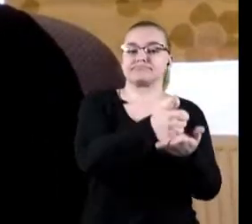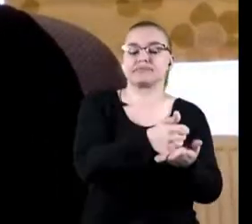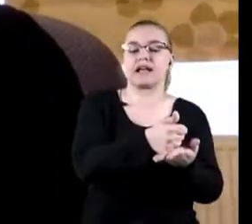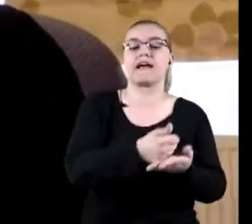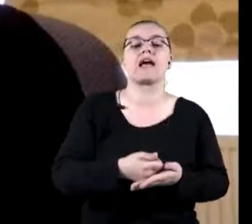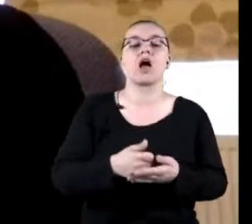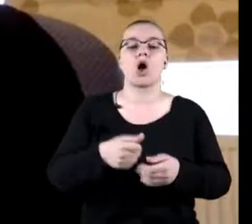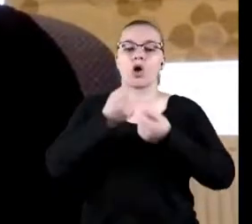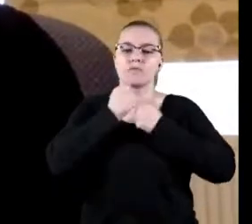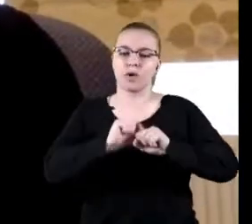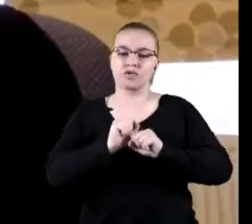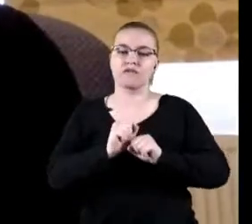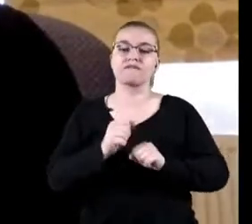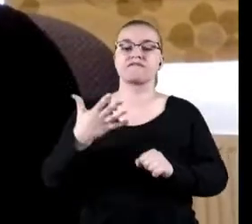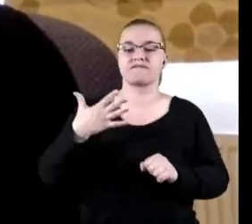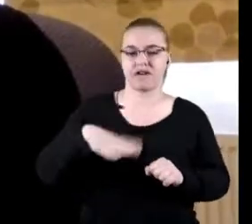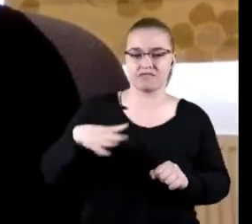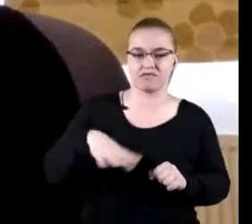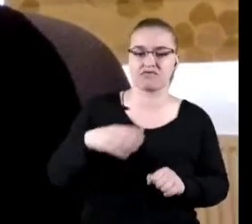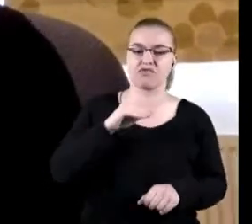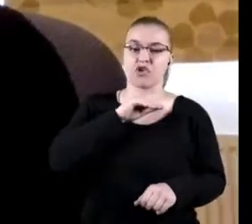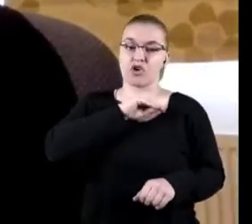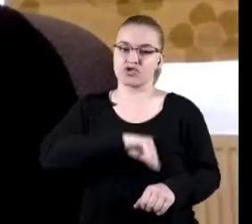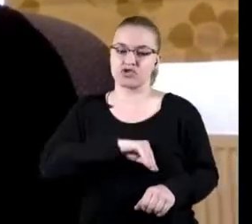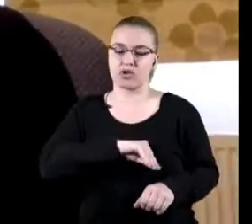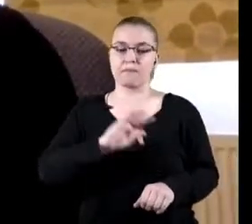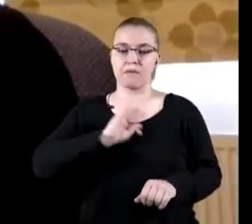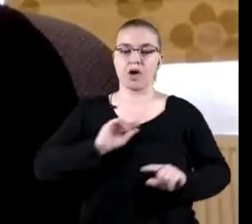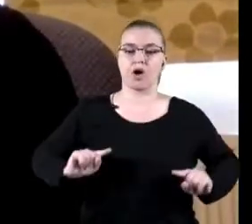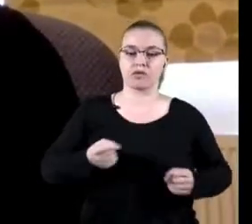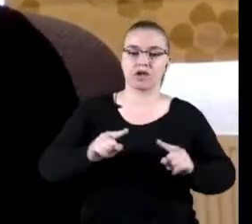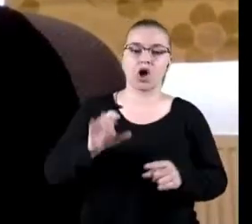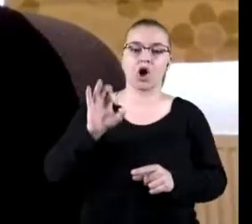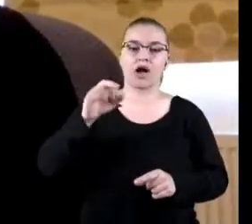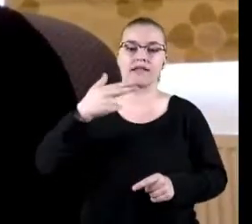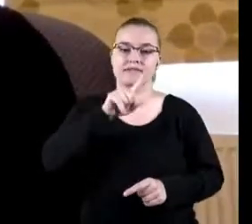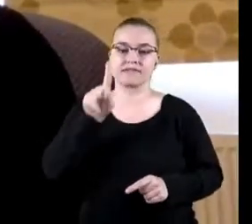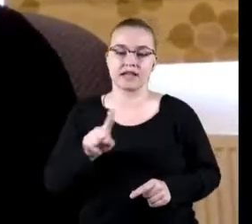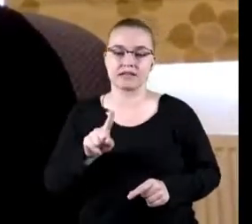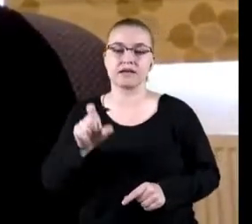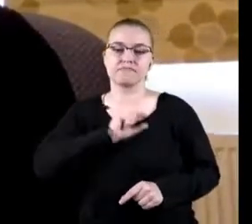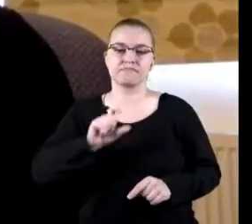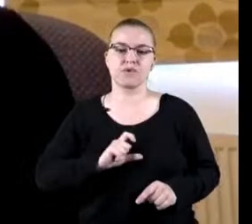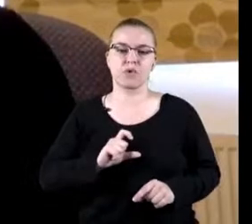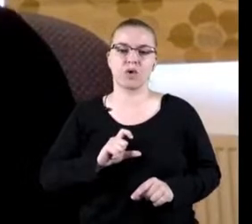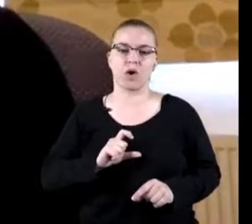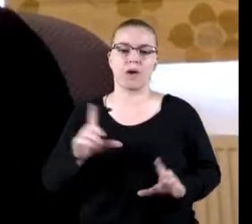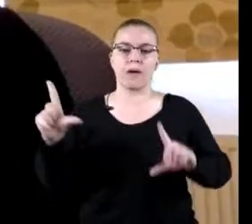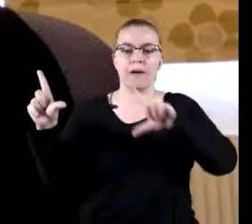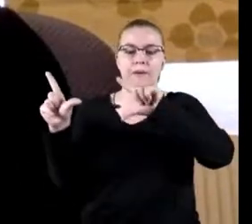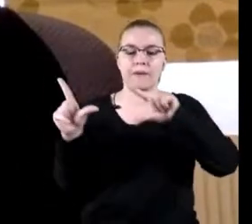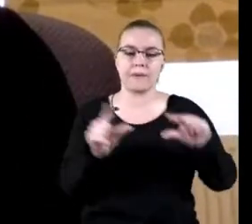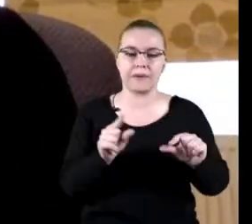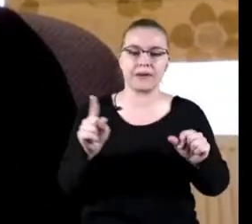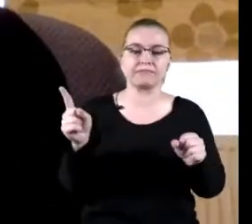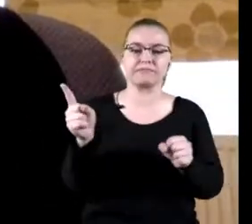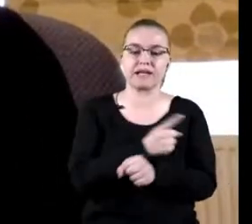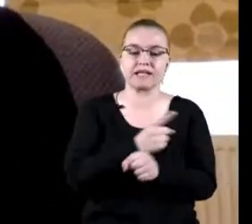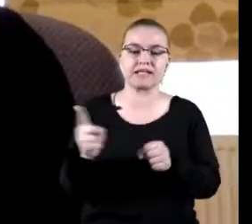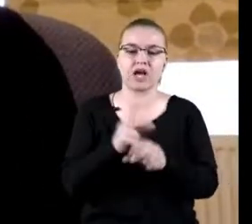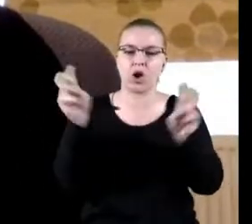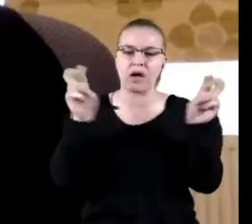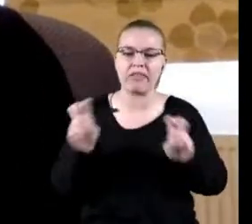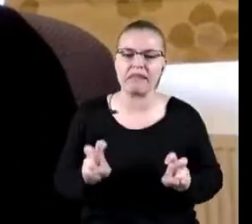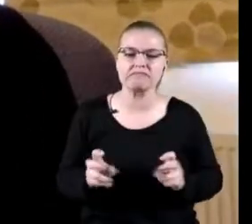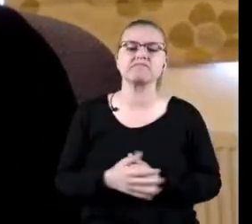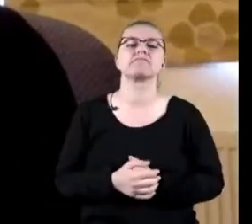my organization, the United Nations Office for Disaster Risk Reduction, launched the Global Assessment Report on Disaster Risk